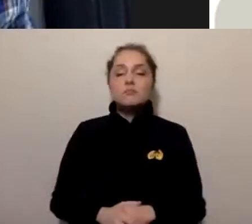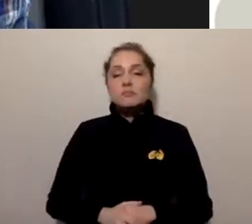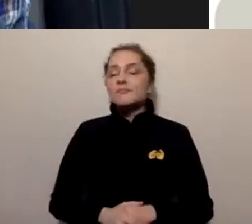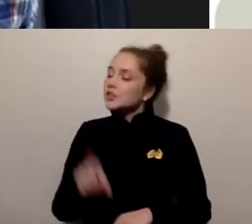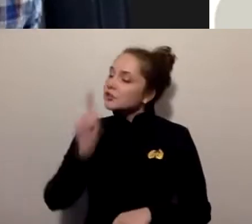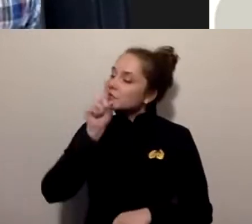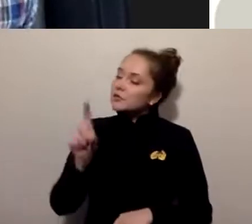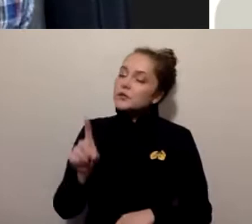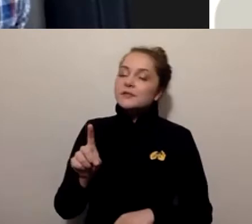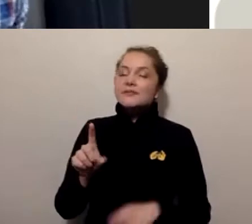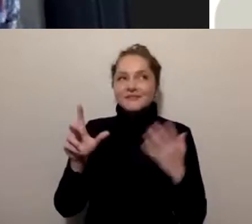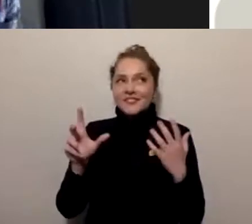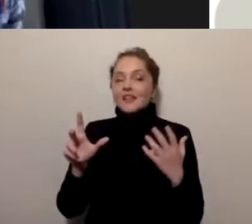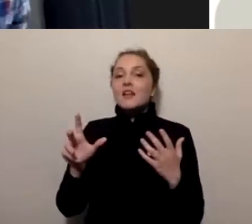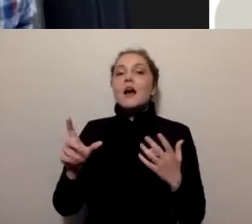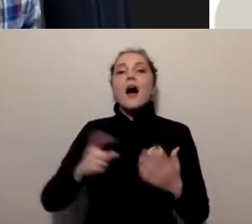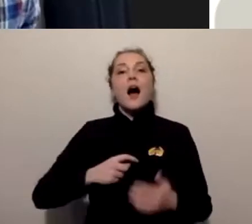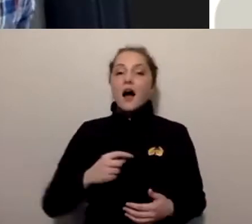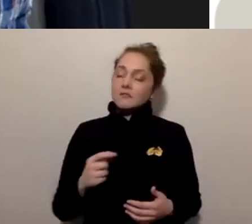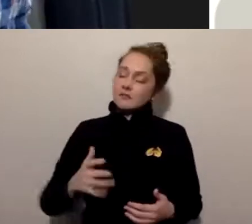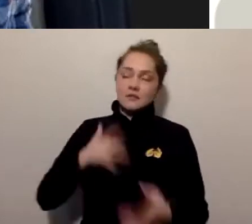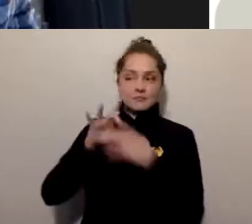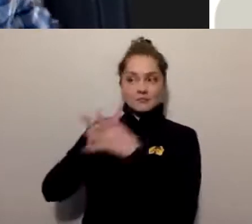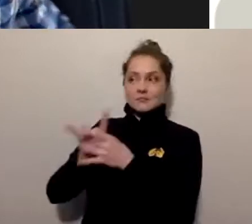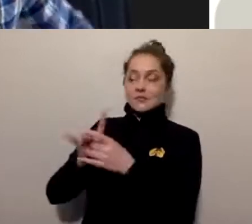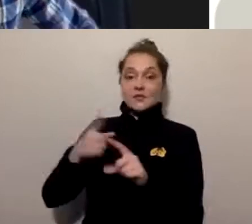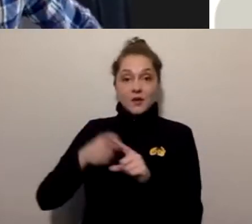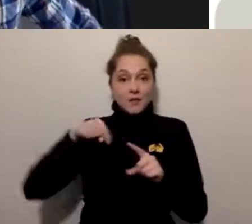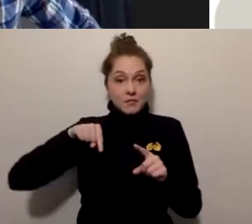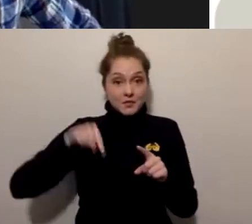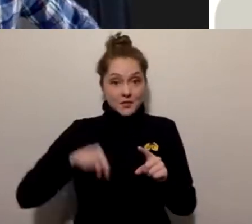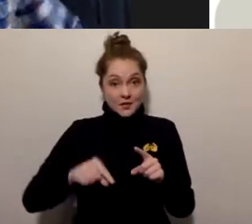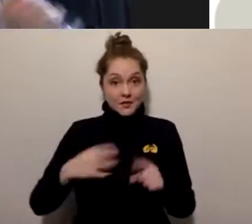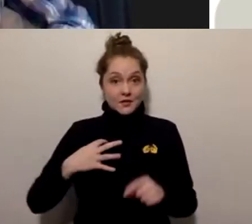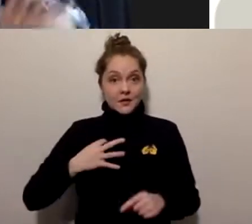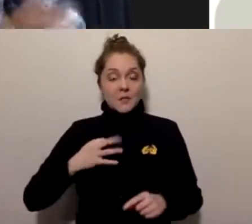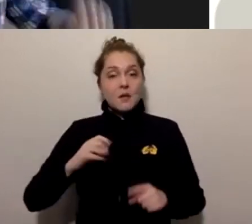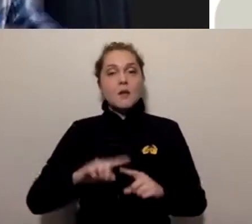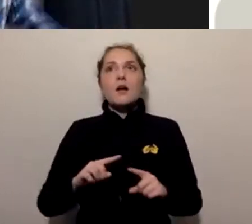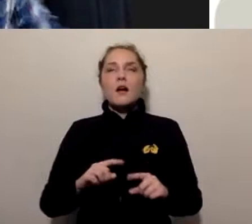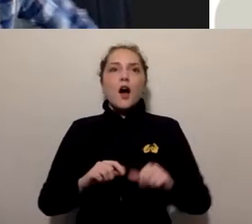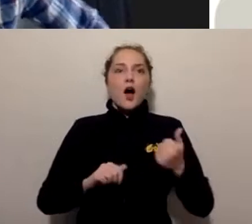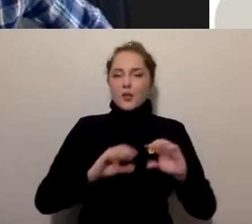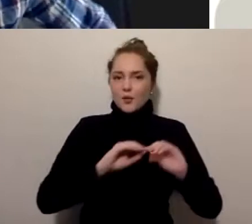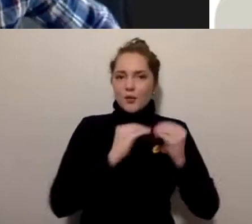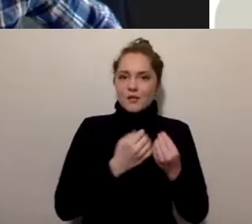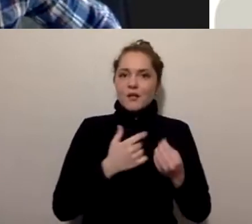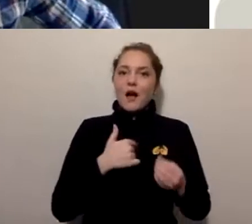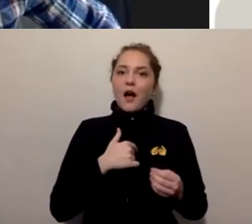Sure. Well, and I feel you there, not only from this campaign, but also from other organizations that